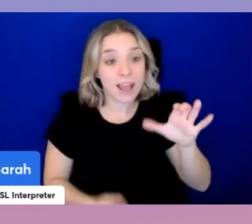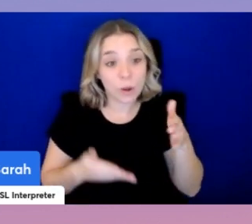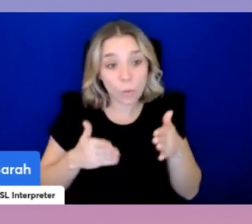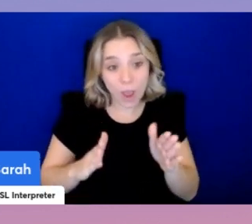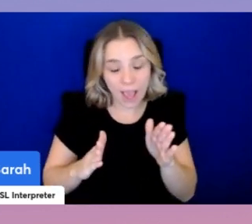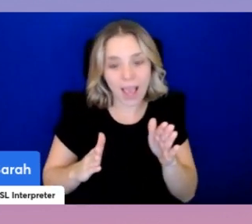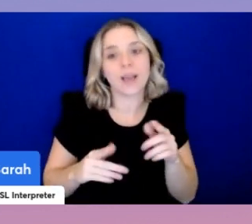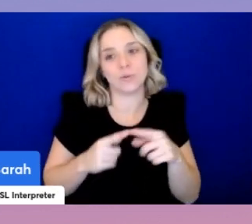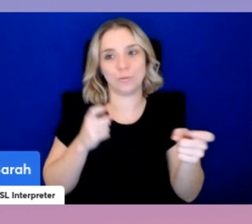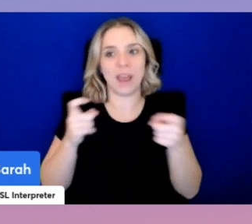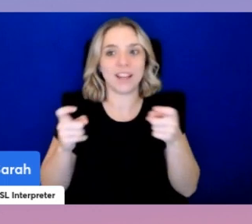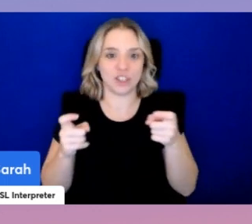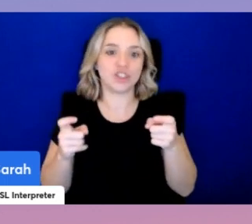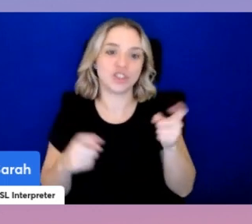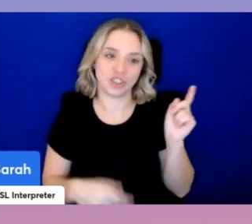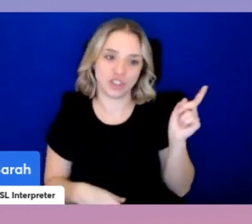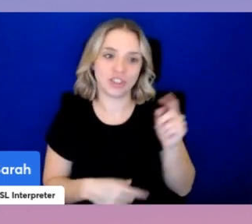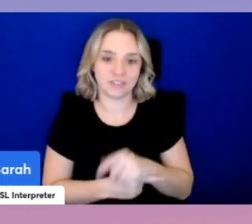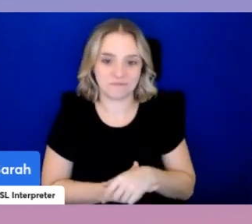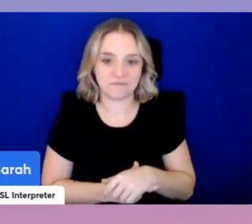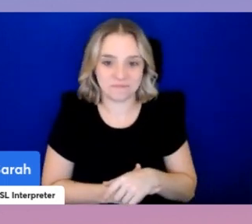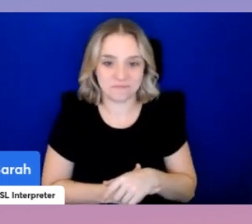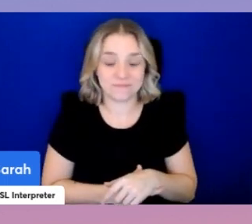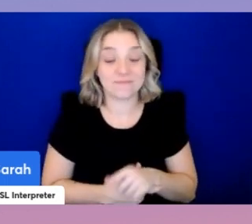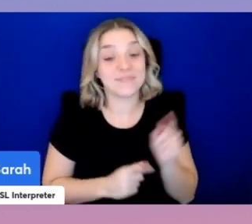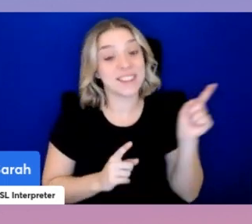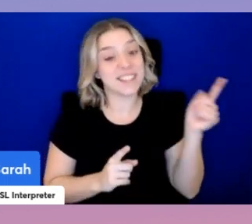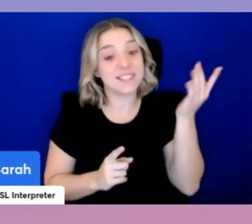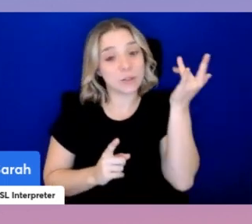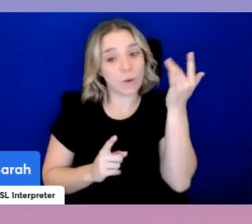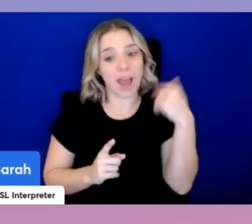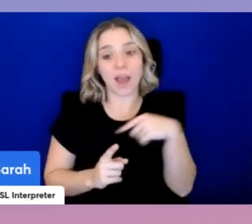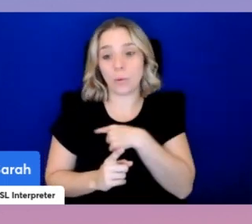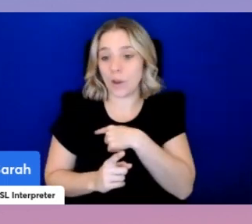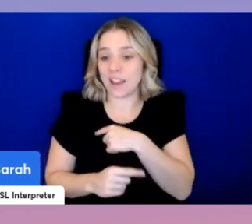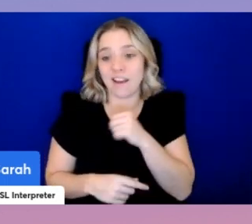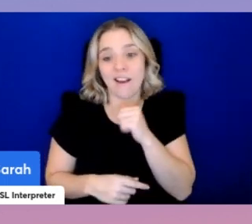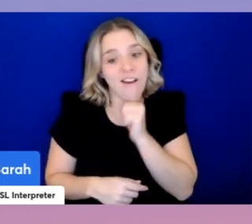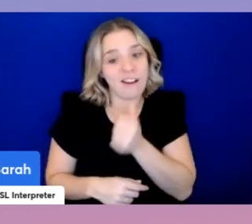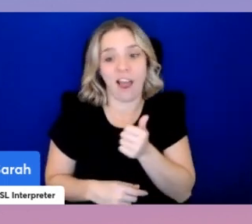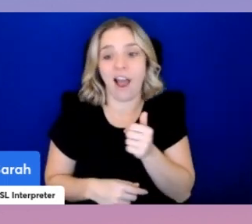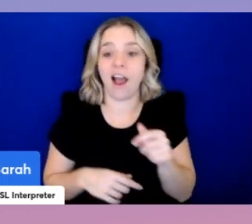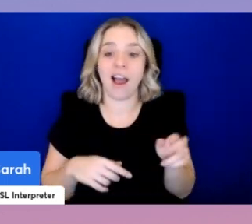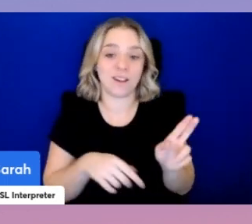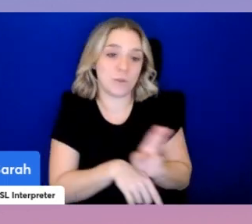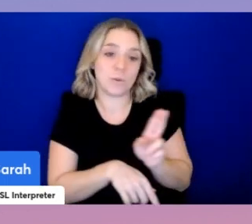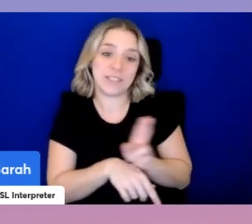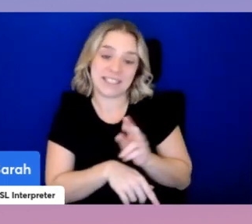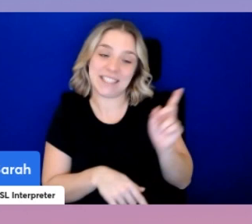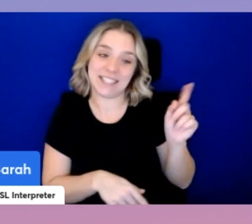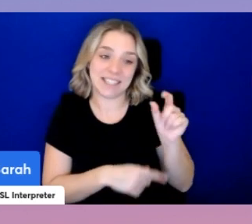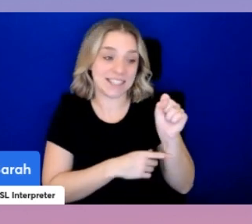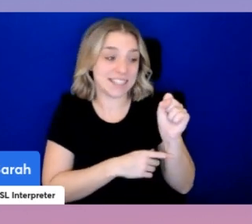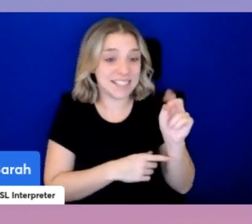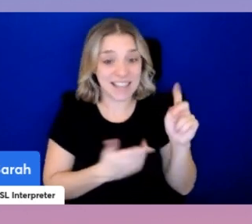the Hashicorp stack. That is why we actually not using the Hashicorp stack properly.